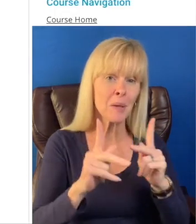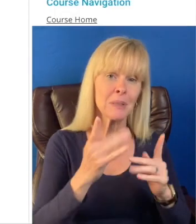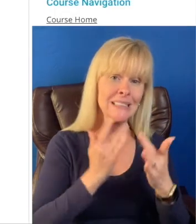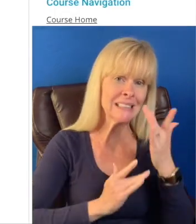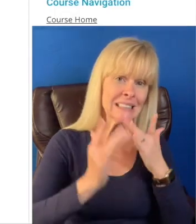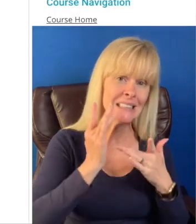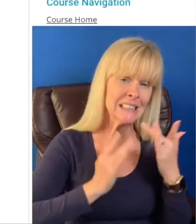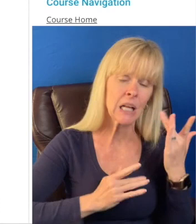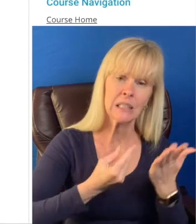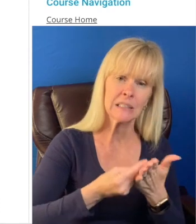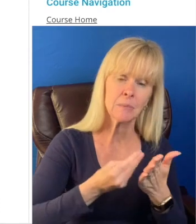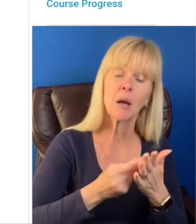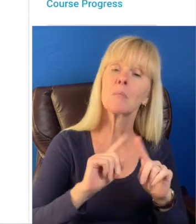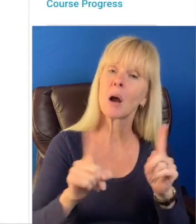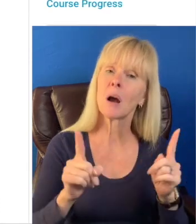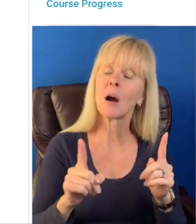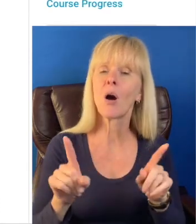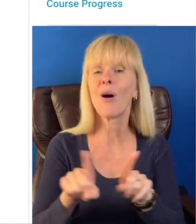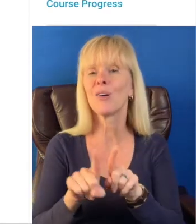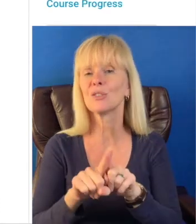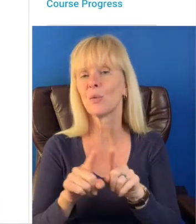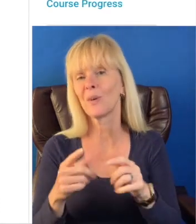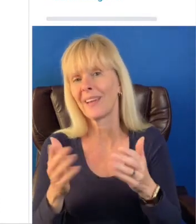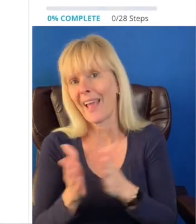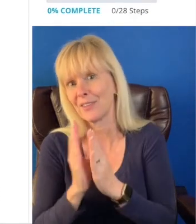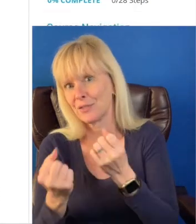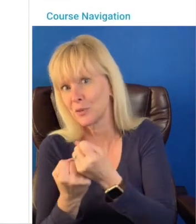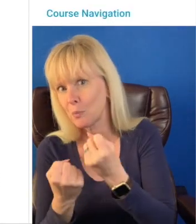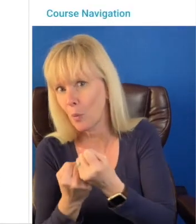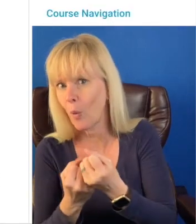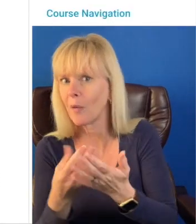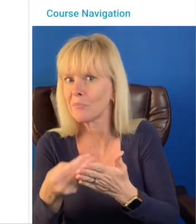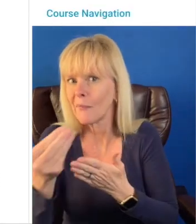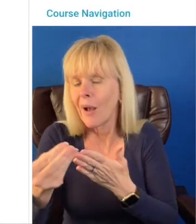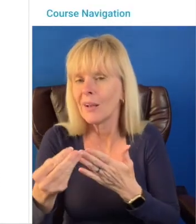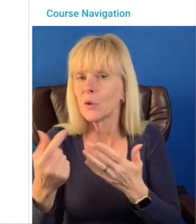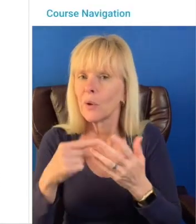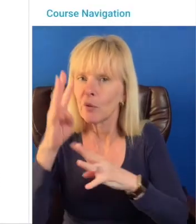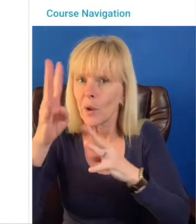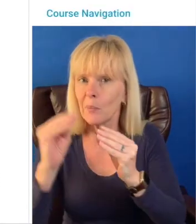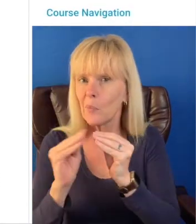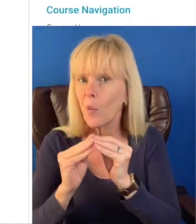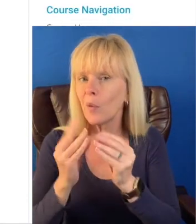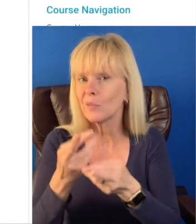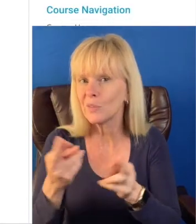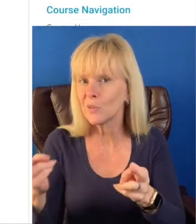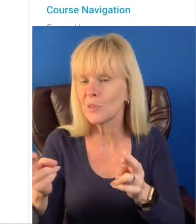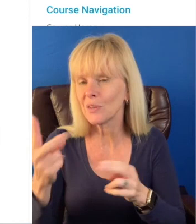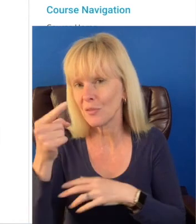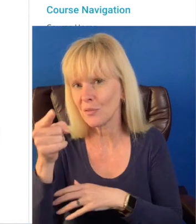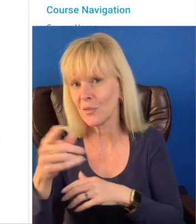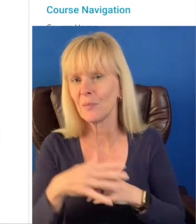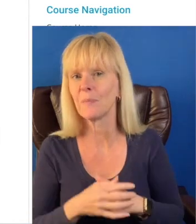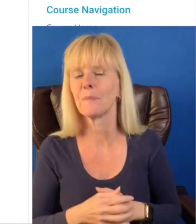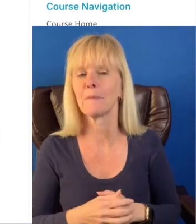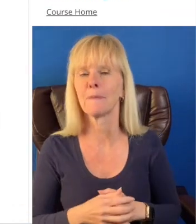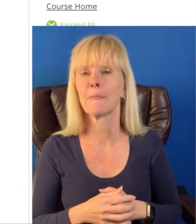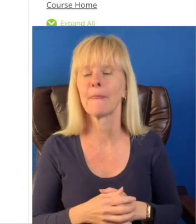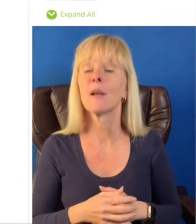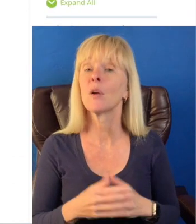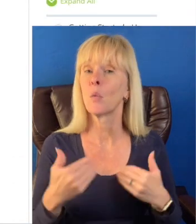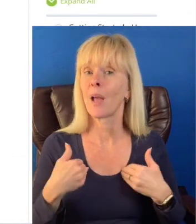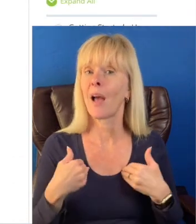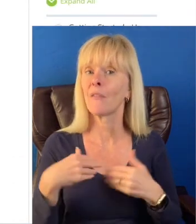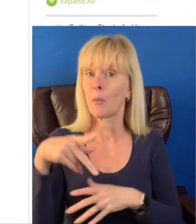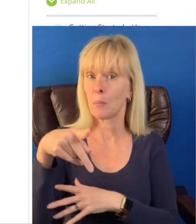have financially, but we also like to ask for support so we can continue creating more resources for you. And we do